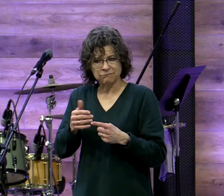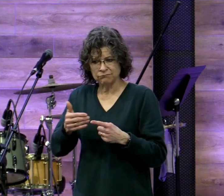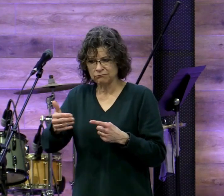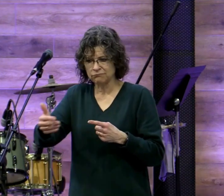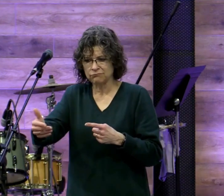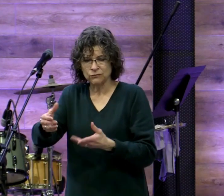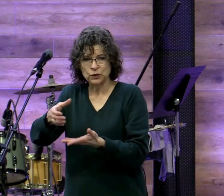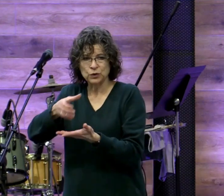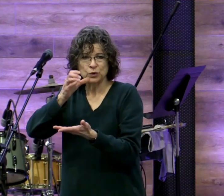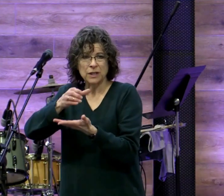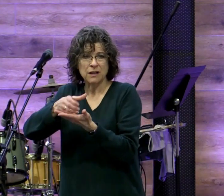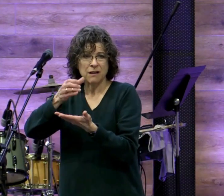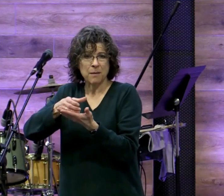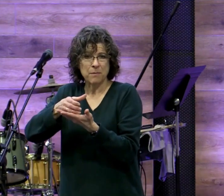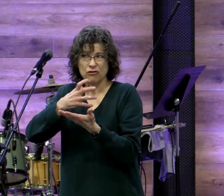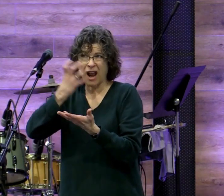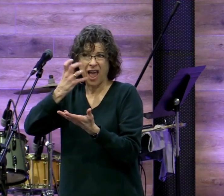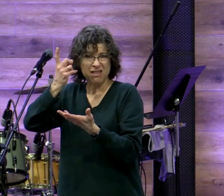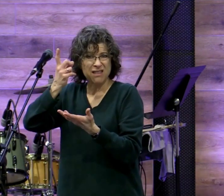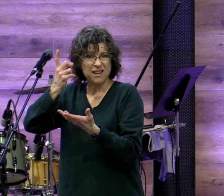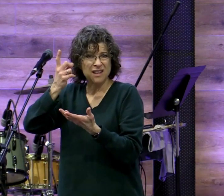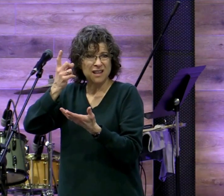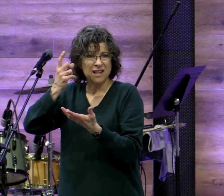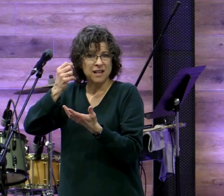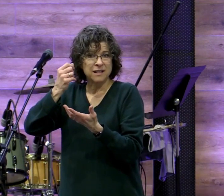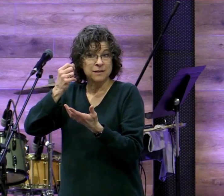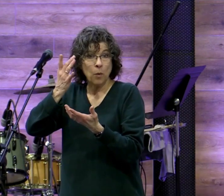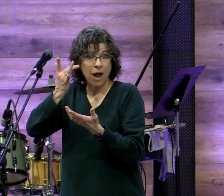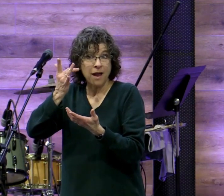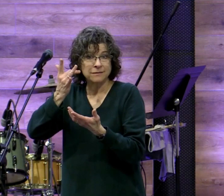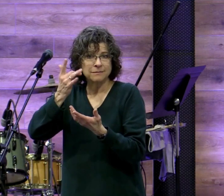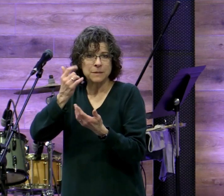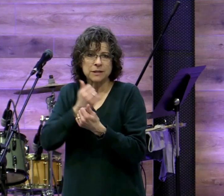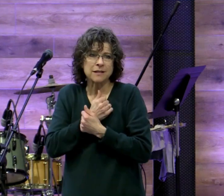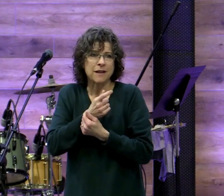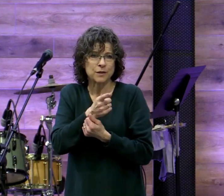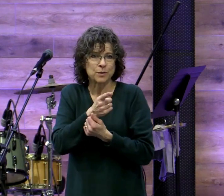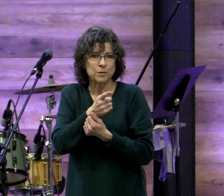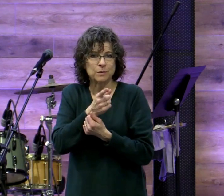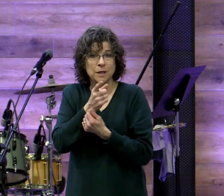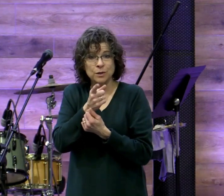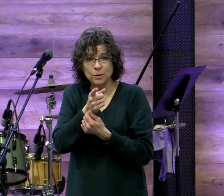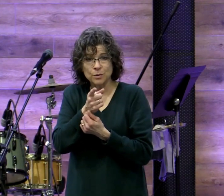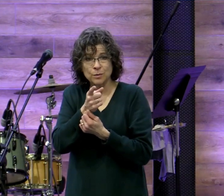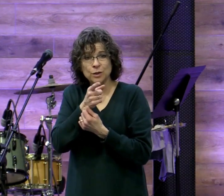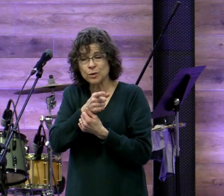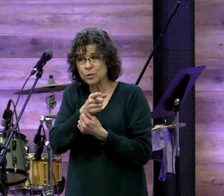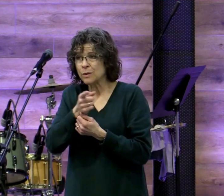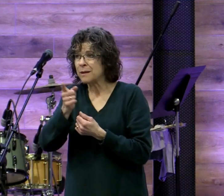It's because he loves you. He loves you and me.